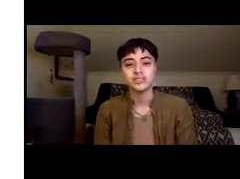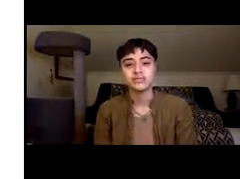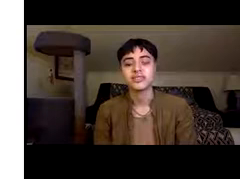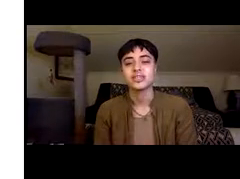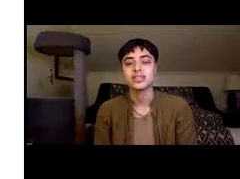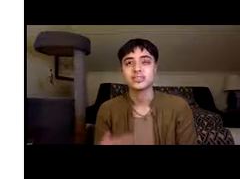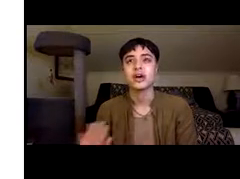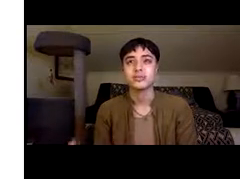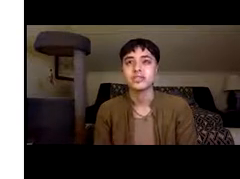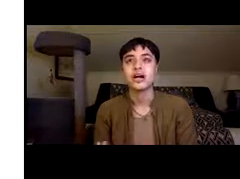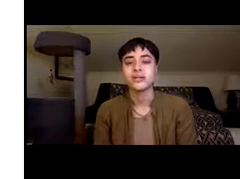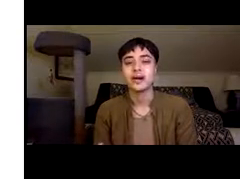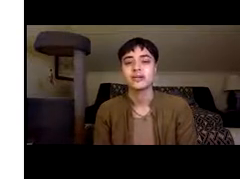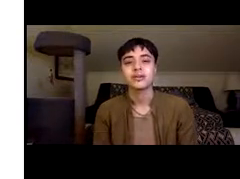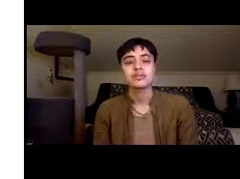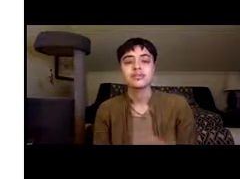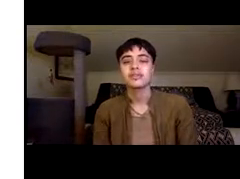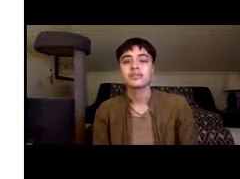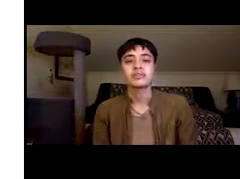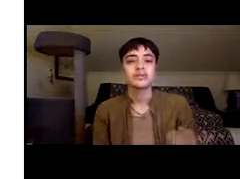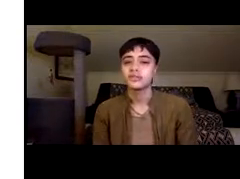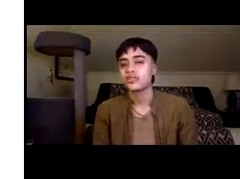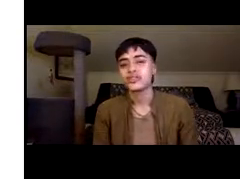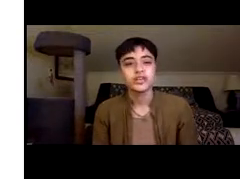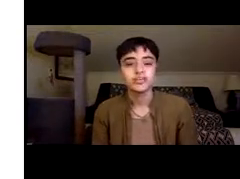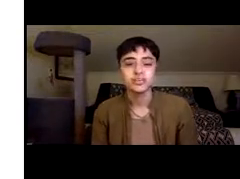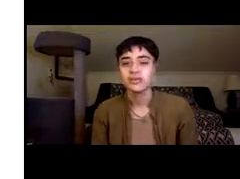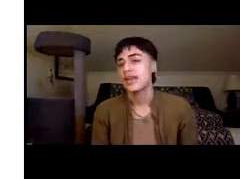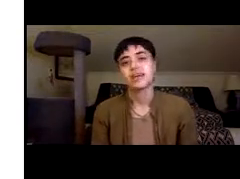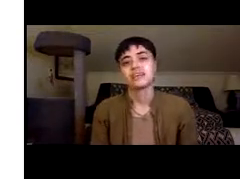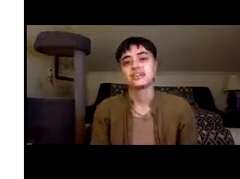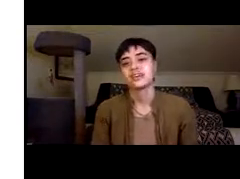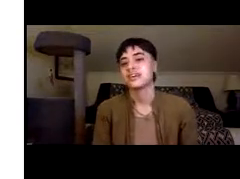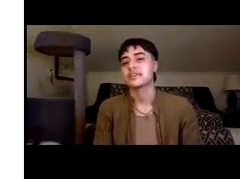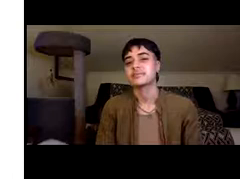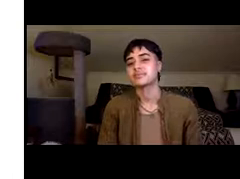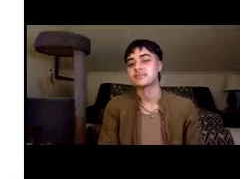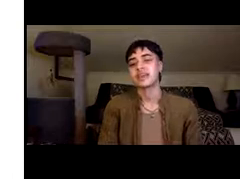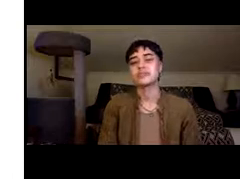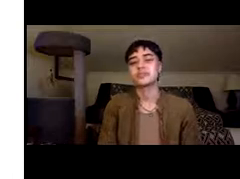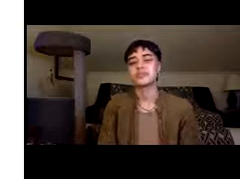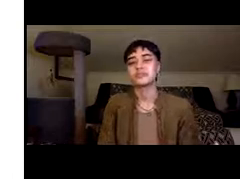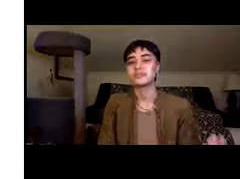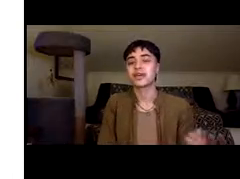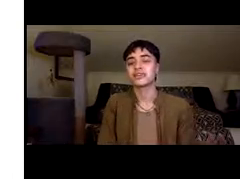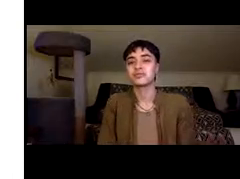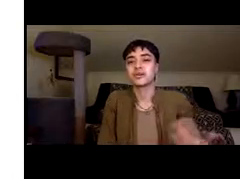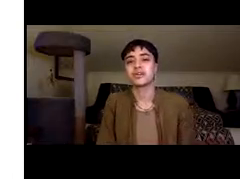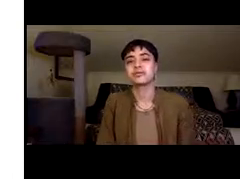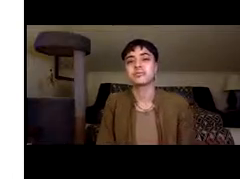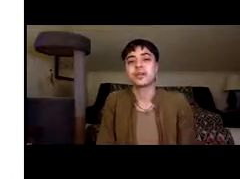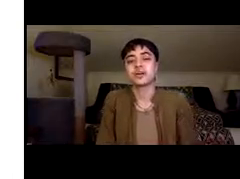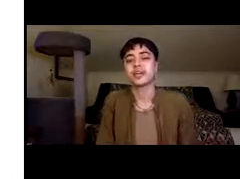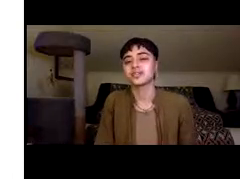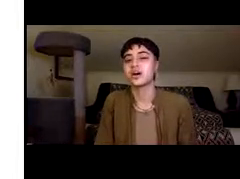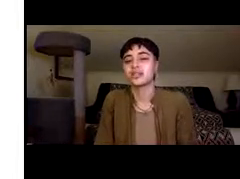project really taught me a lot about salespersonship and how to kind of market